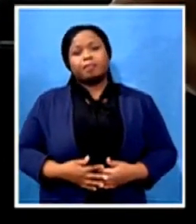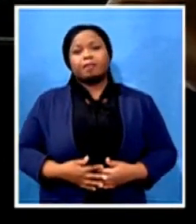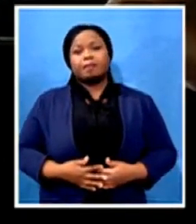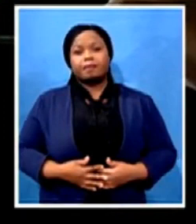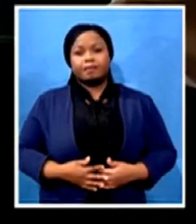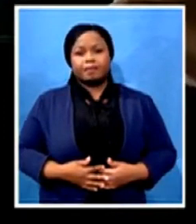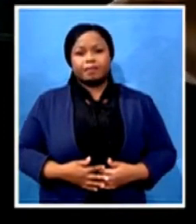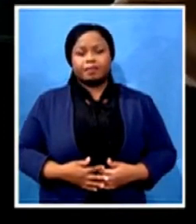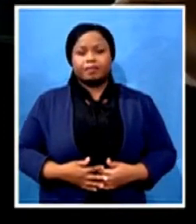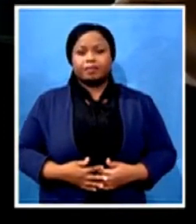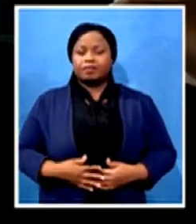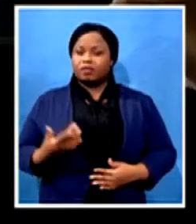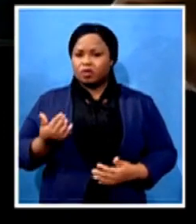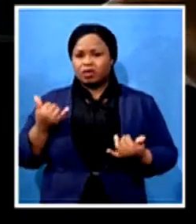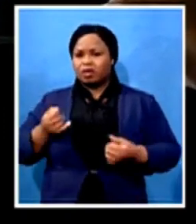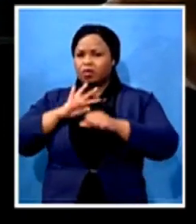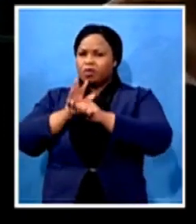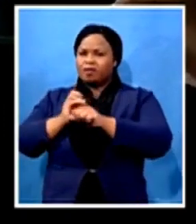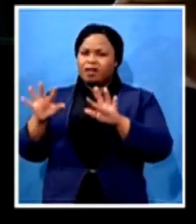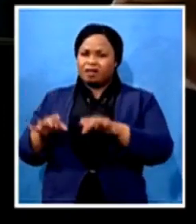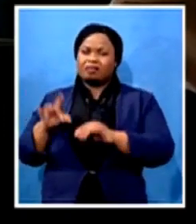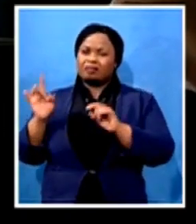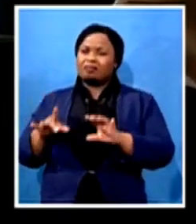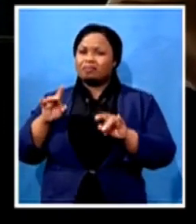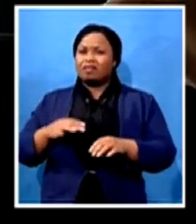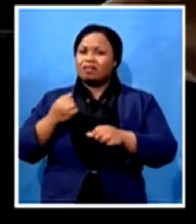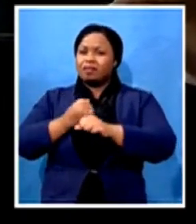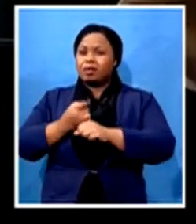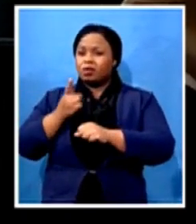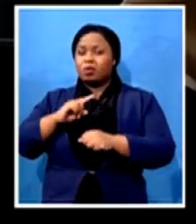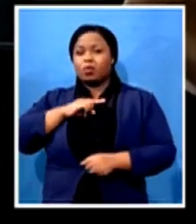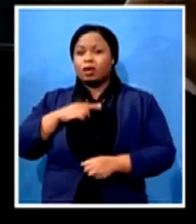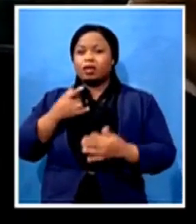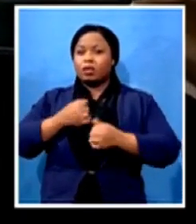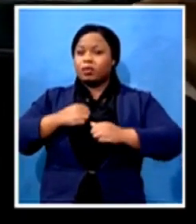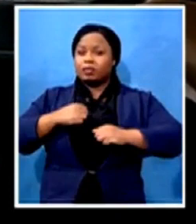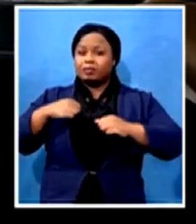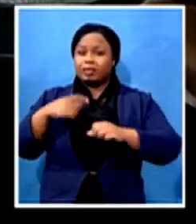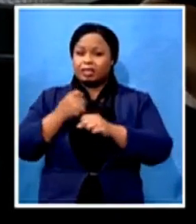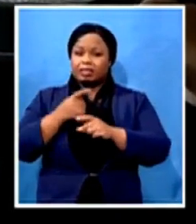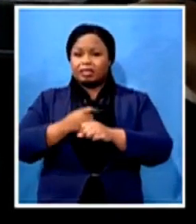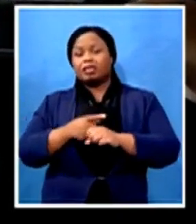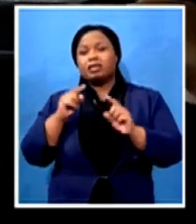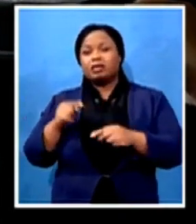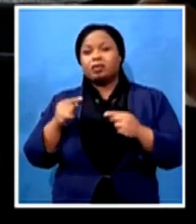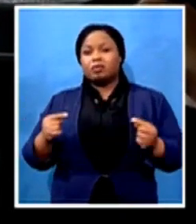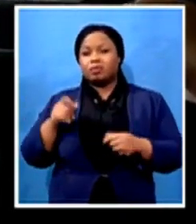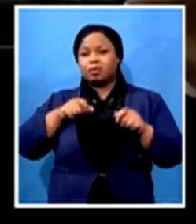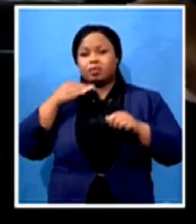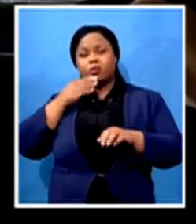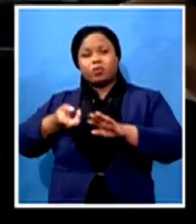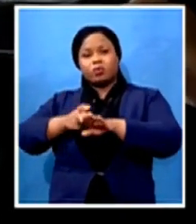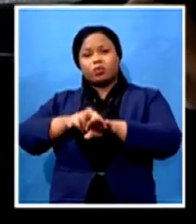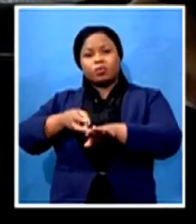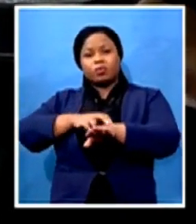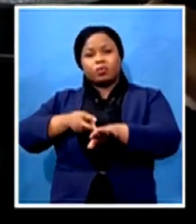coronavirus mama ukuthi nespace etaxini phela anikho baningi abantu abagibelayo. So uya kuphi manje mawuya